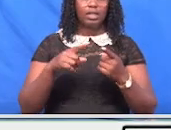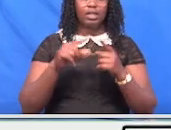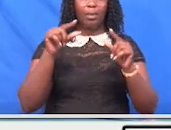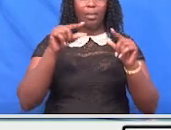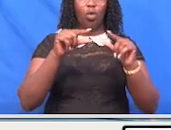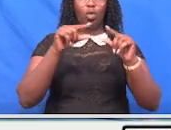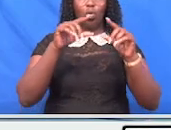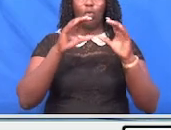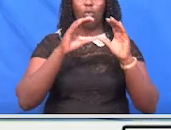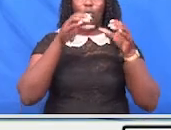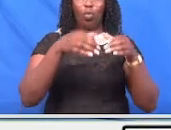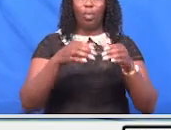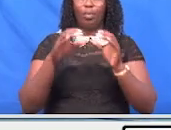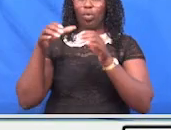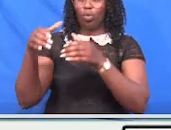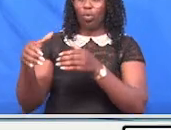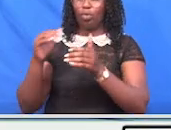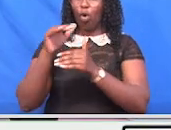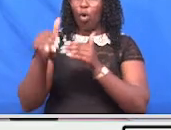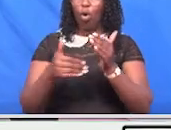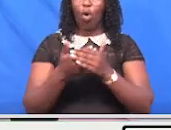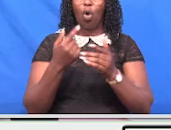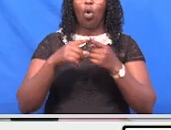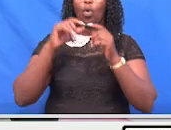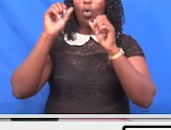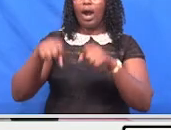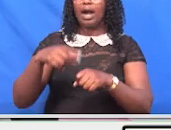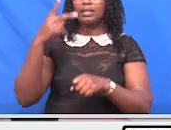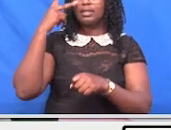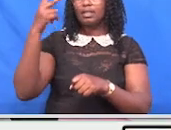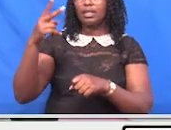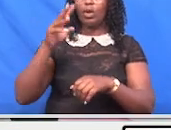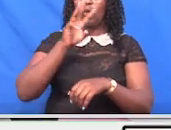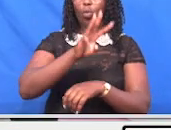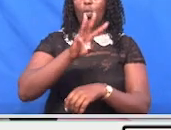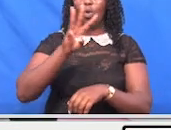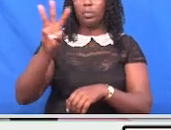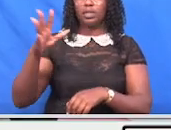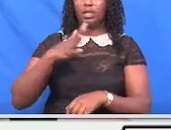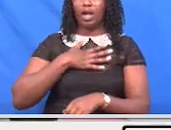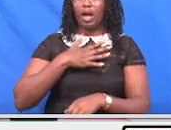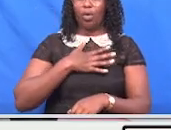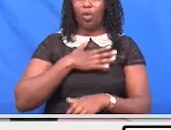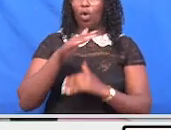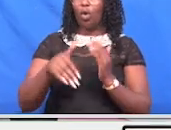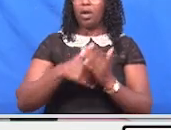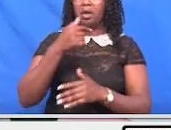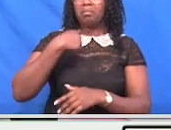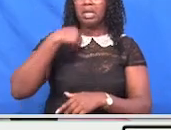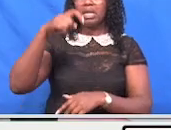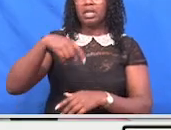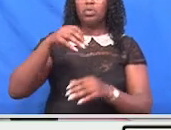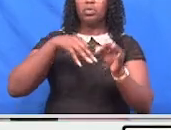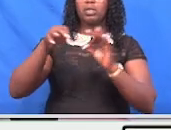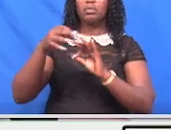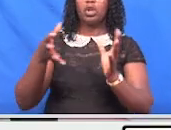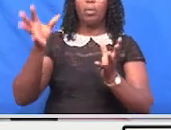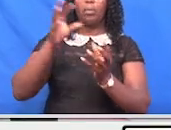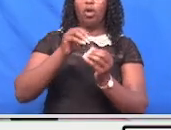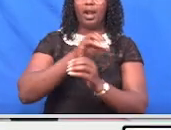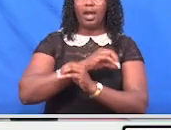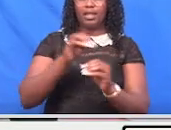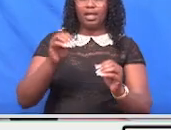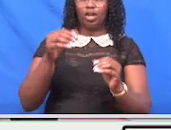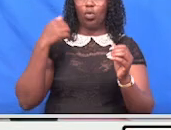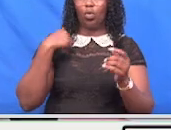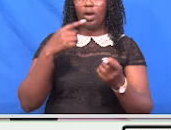All this is available on our website. So you don't need to cram all the classes. We have 45 classes. 35?